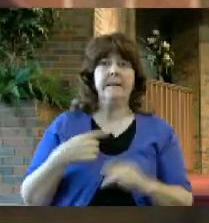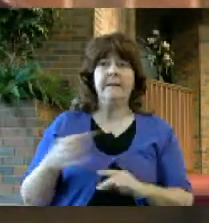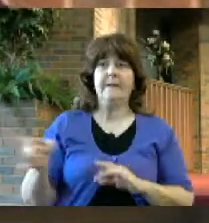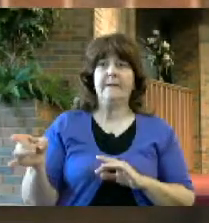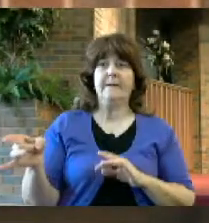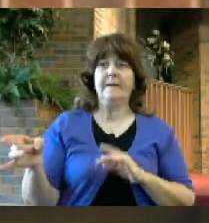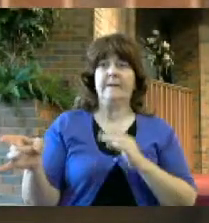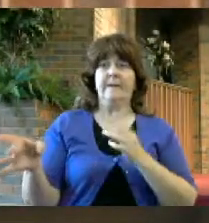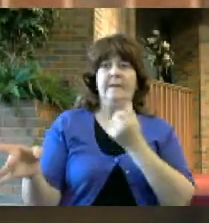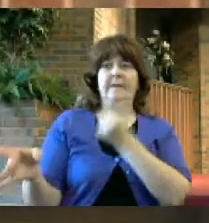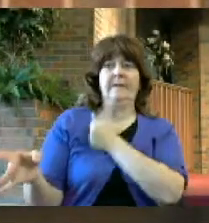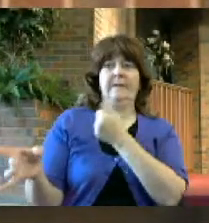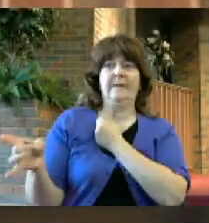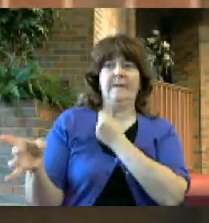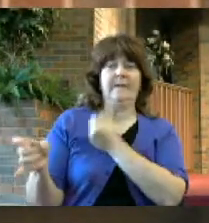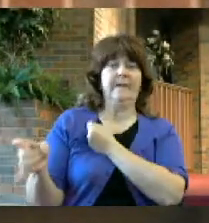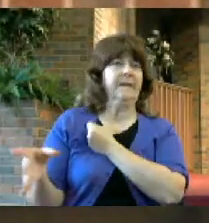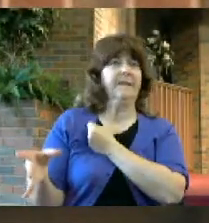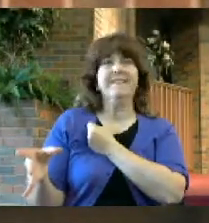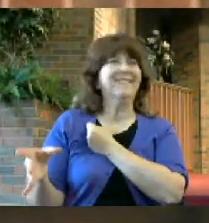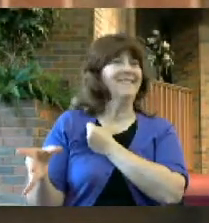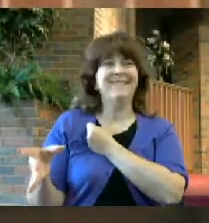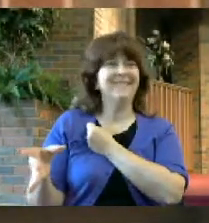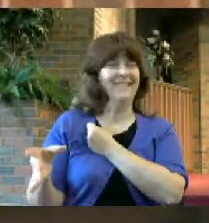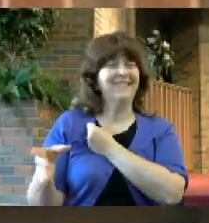He's describing those who are going to be